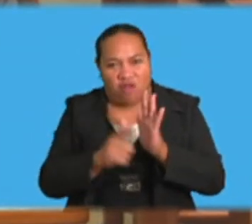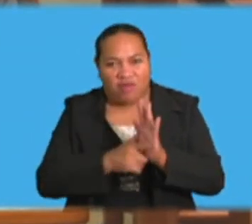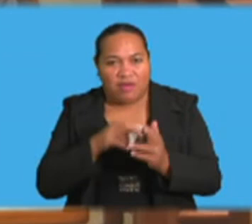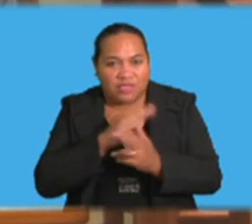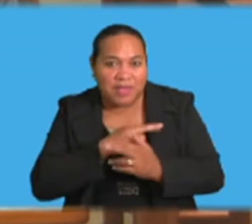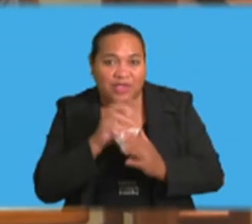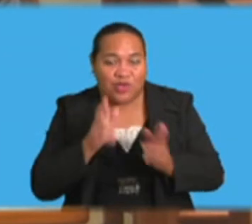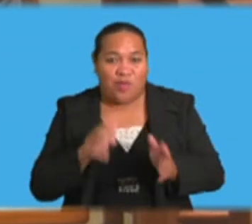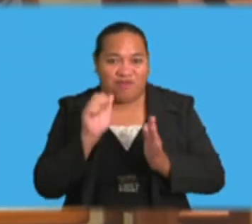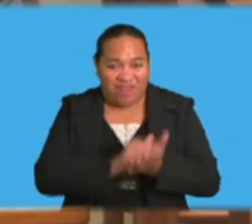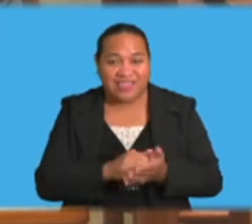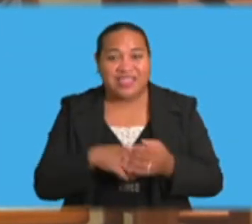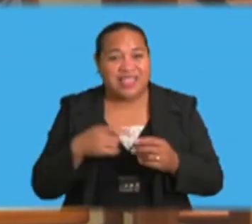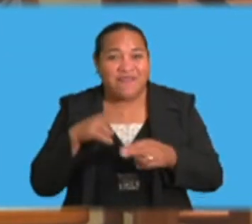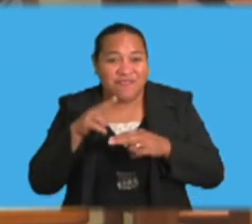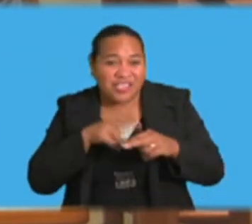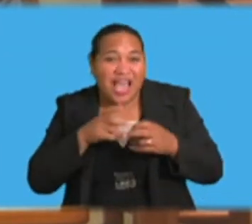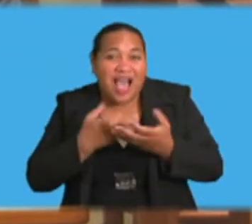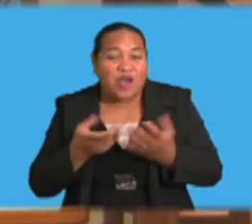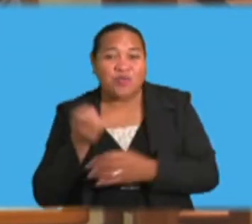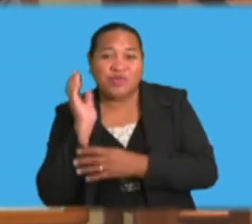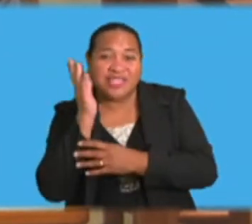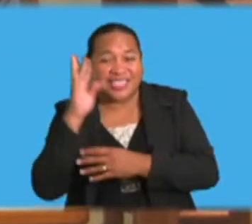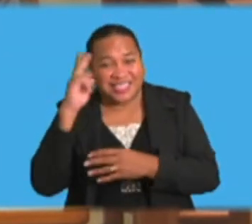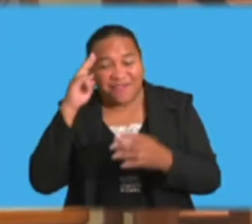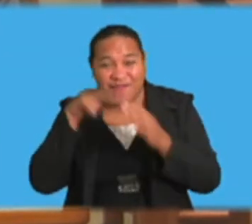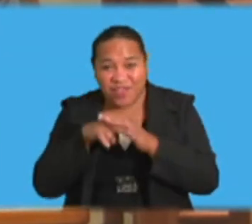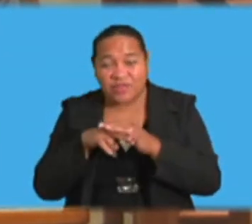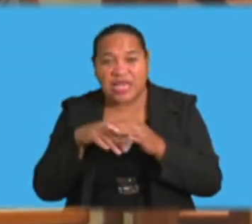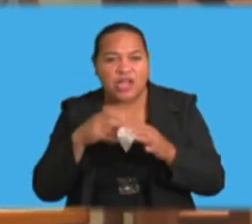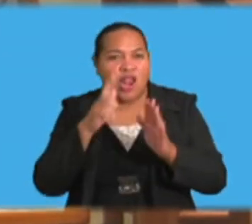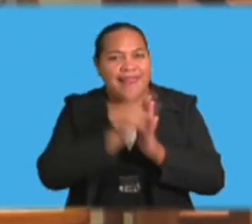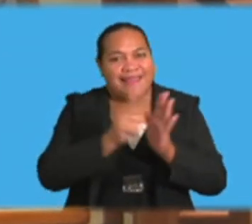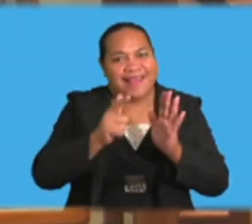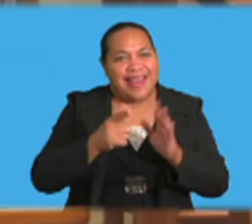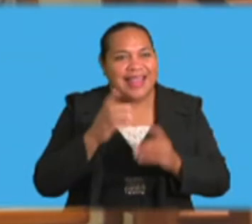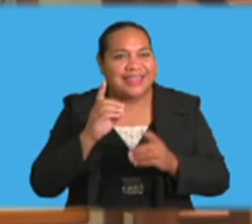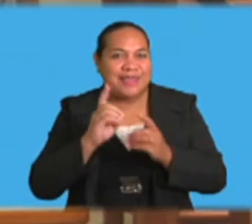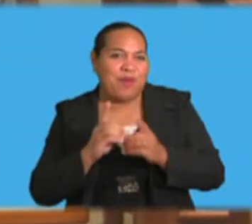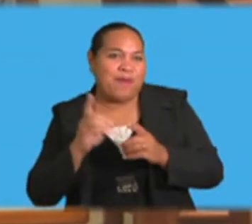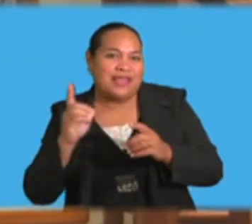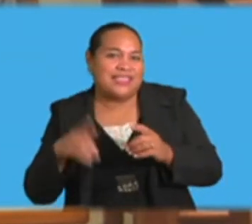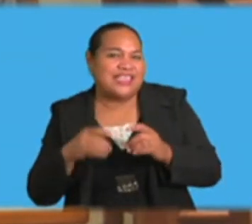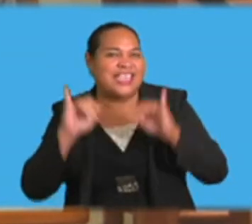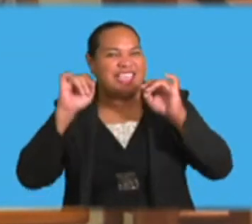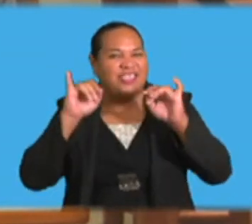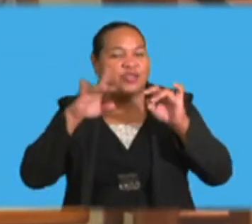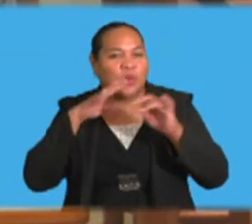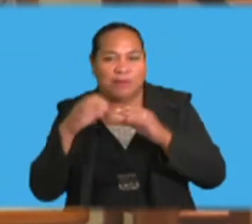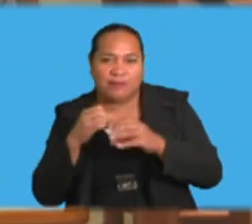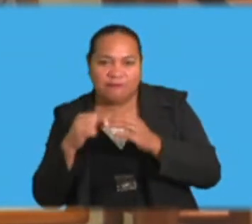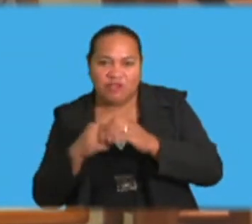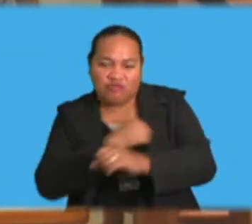which Fiji presents its views on a myriad legal, political and diplomatic issue will be fortified in the